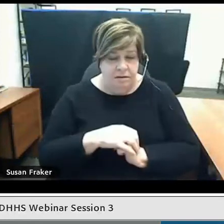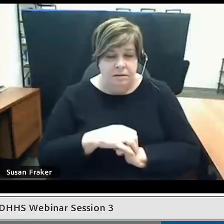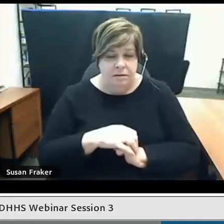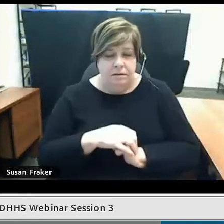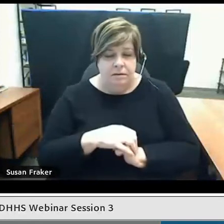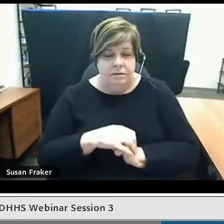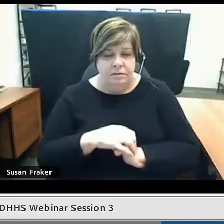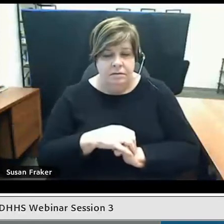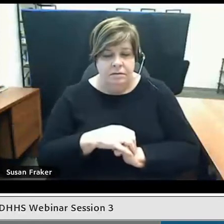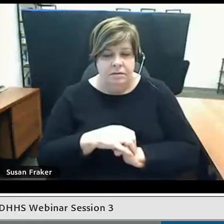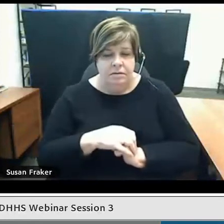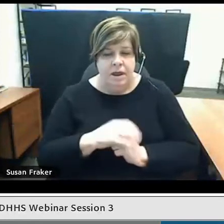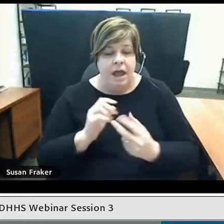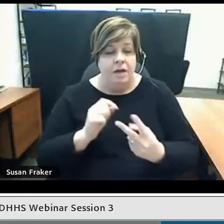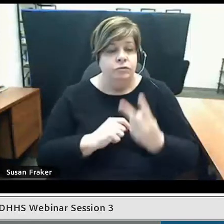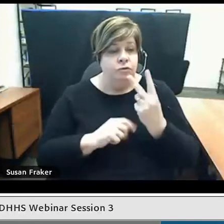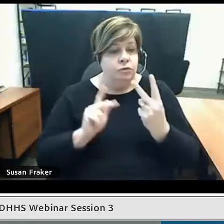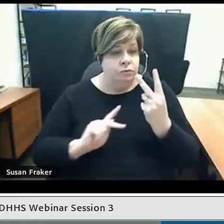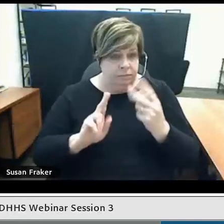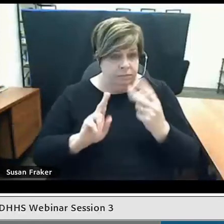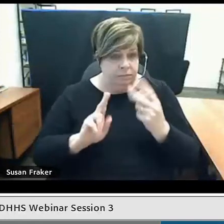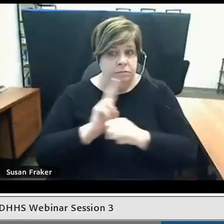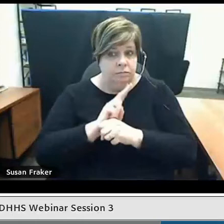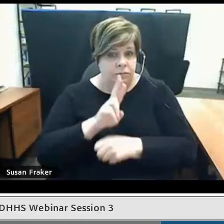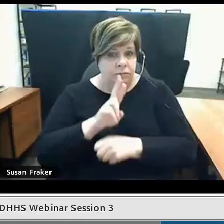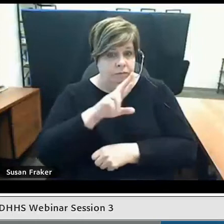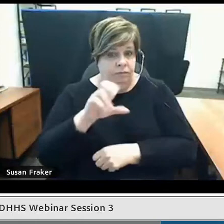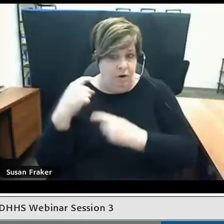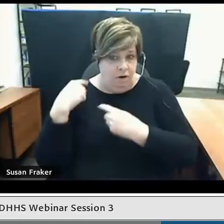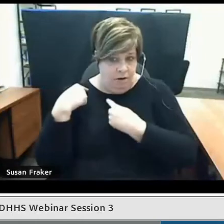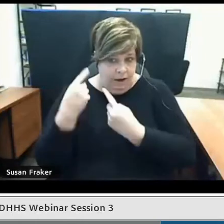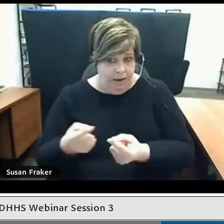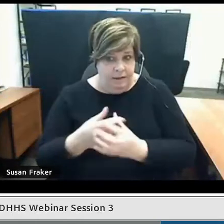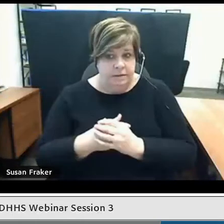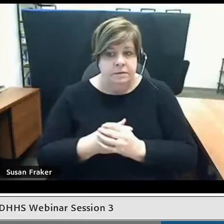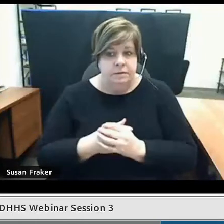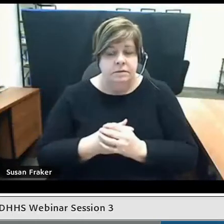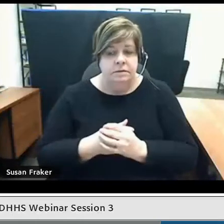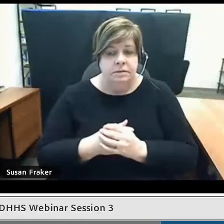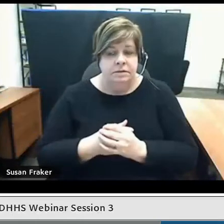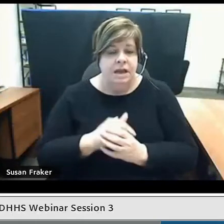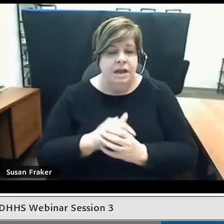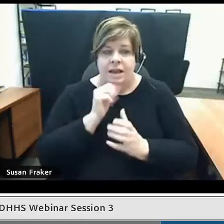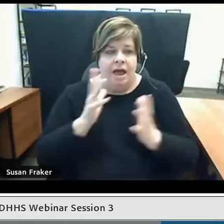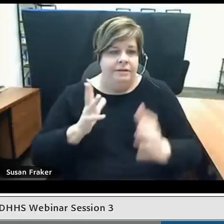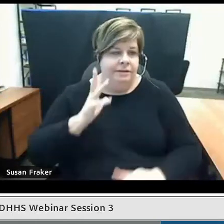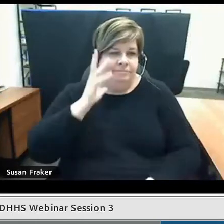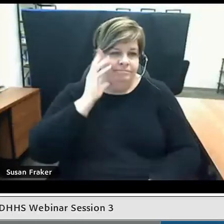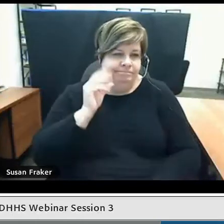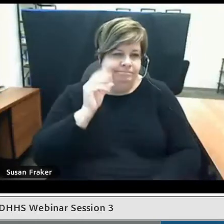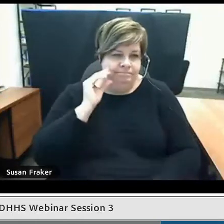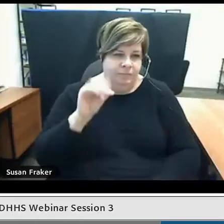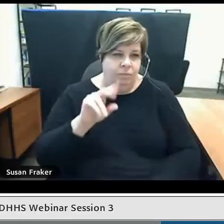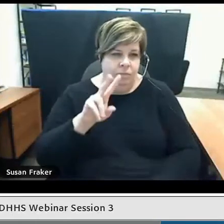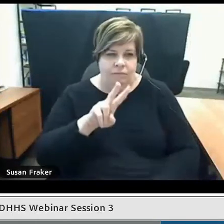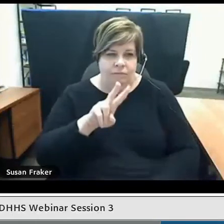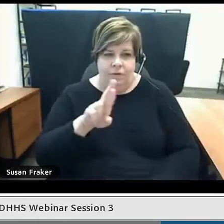It looks like we have 2 people who've used video relay services and not a lot of experience with